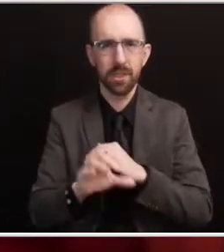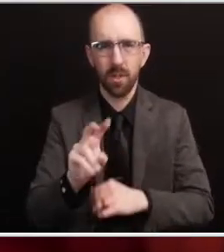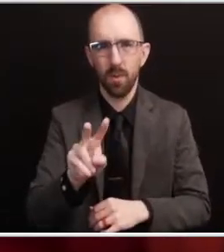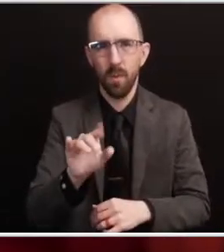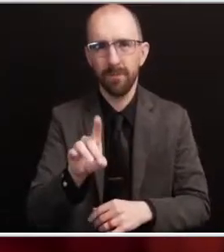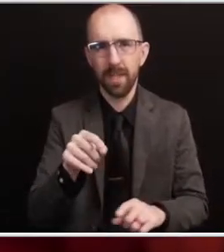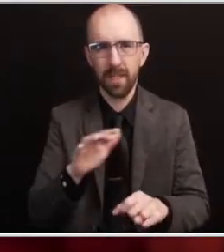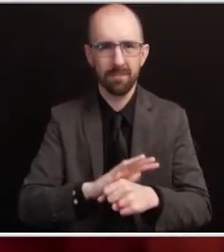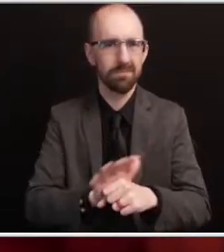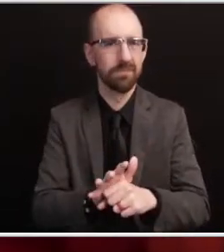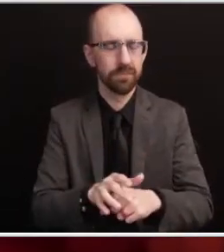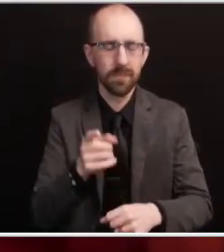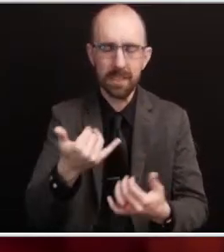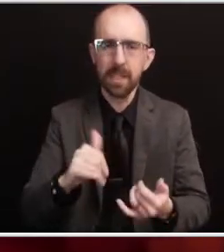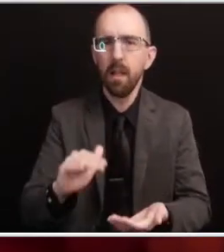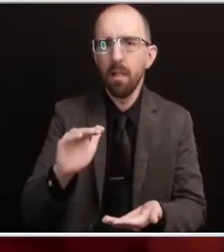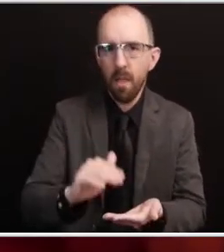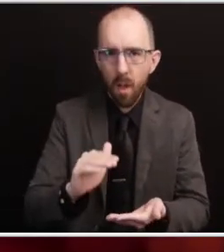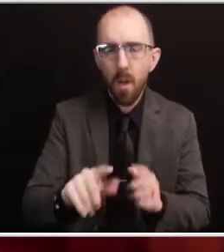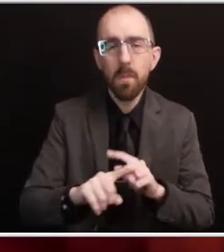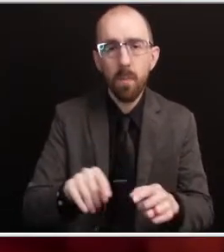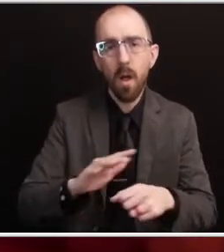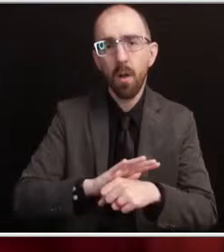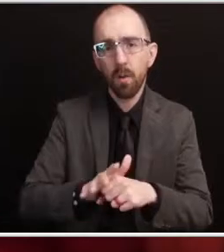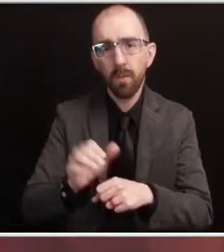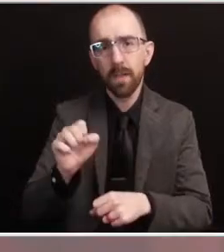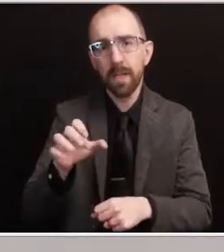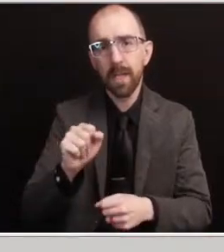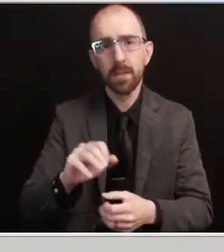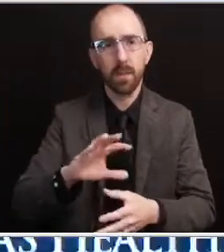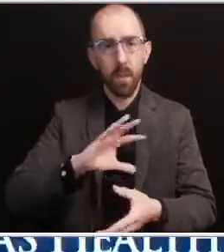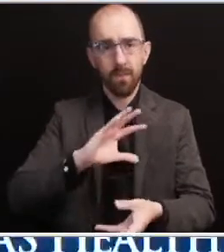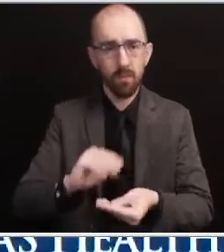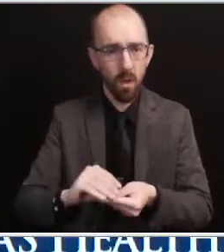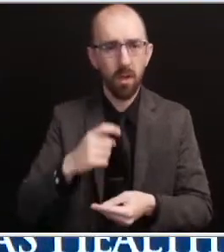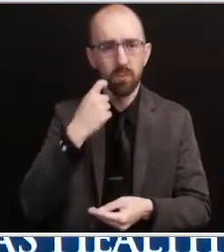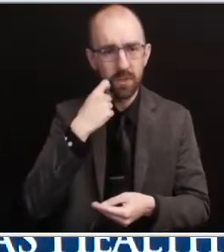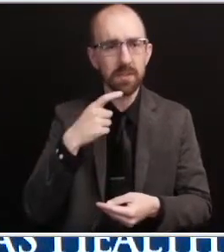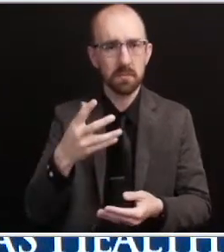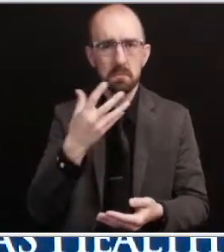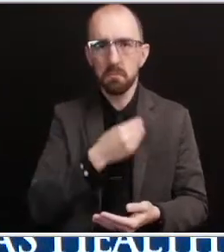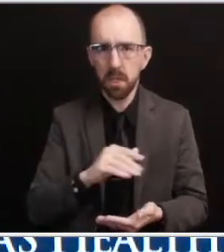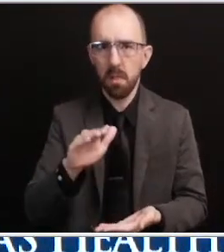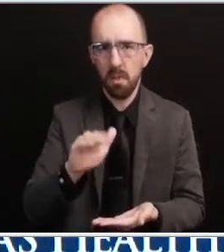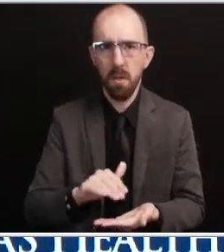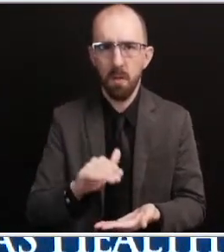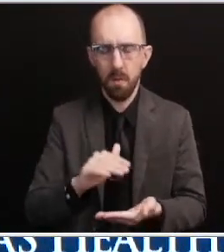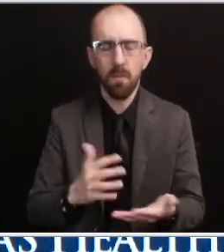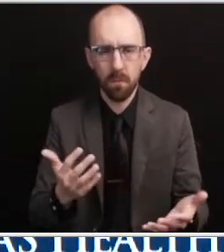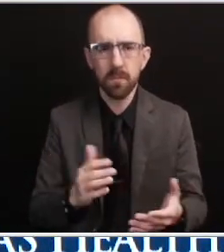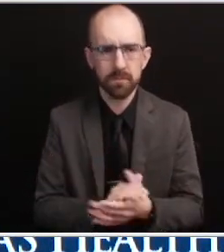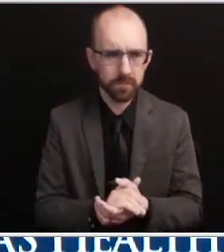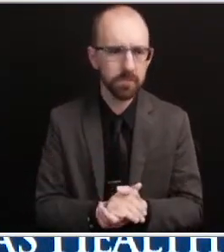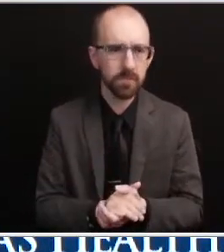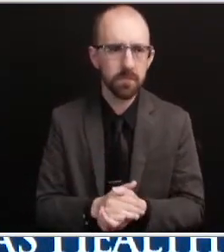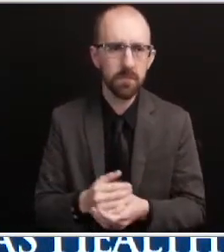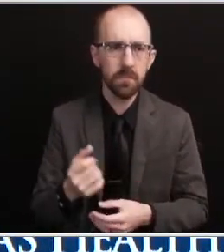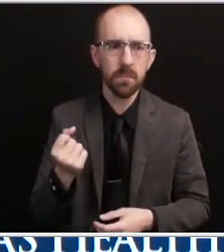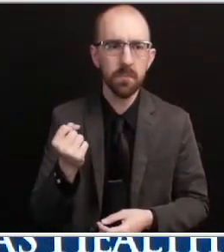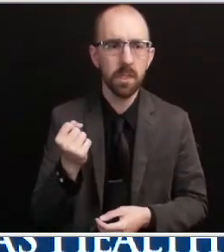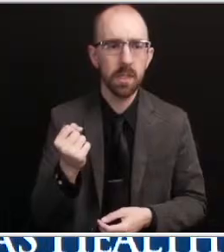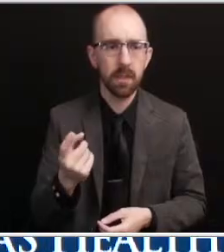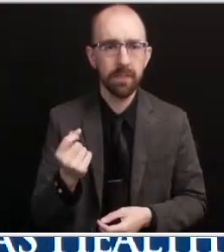but remember, COVID cases overall most recently have been quite low. And 11 COVID